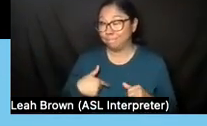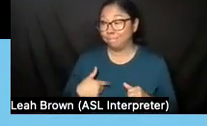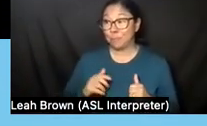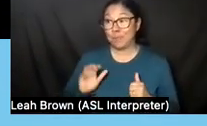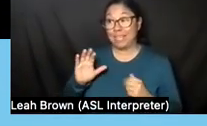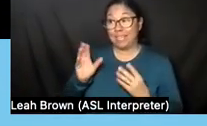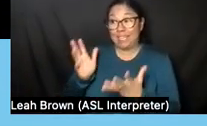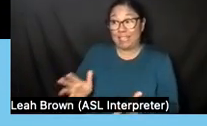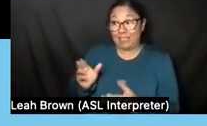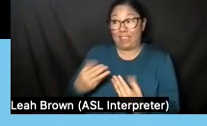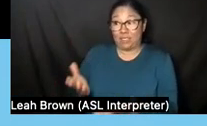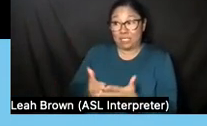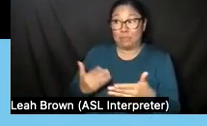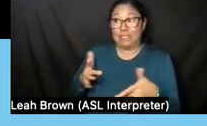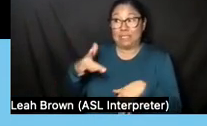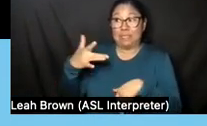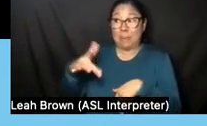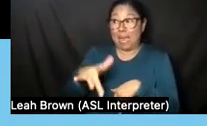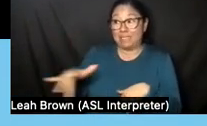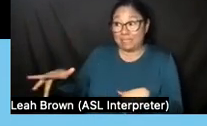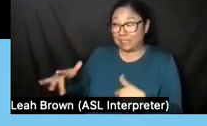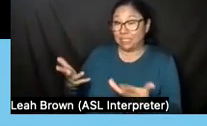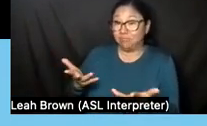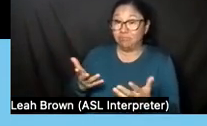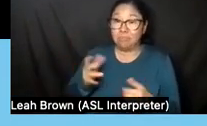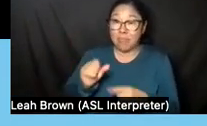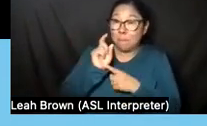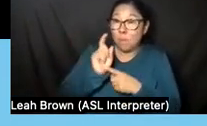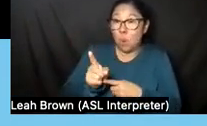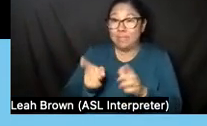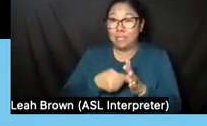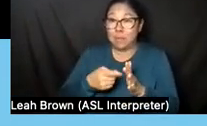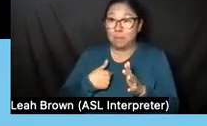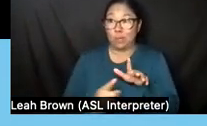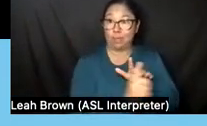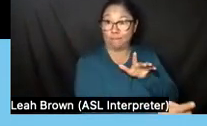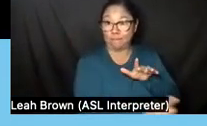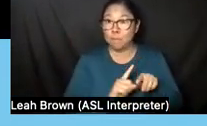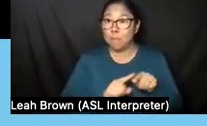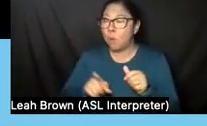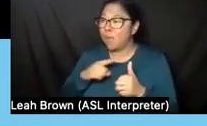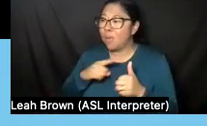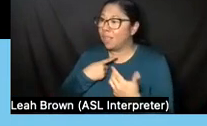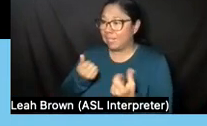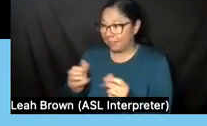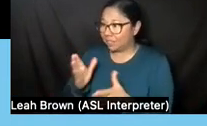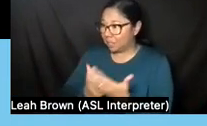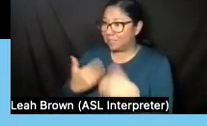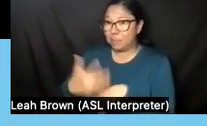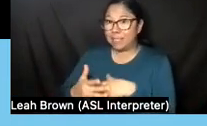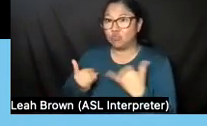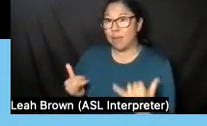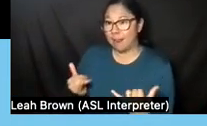so caught up in the moment, we just immediately exit and leave. So letting them know, like, I'm going to give you some space right now, and then I'll come back and check on